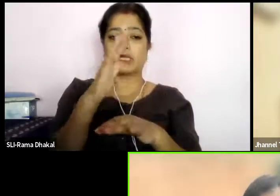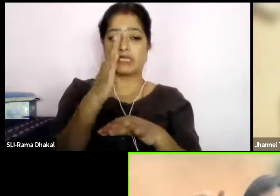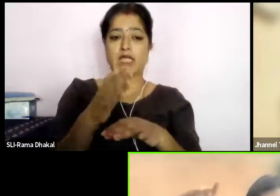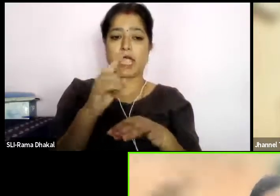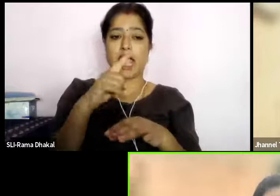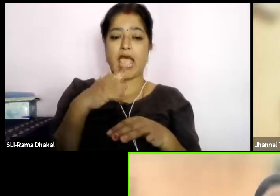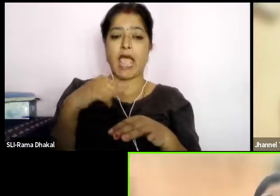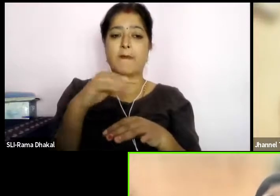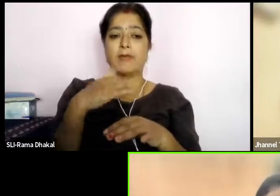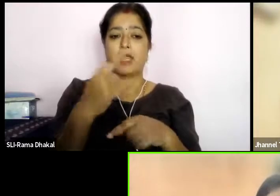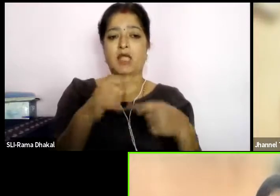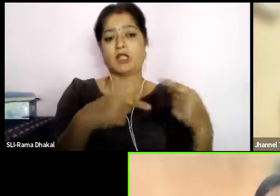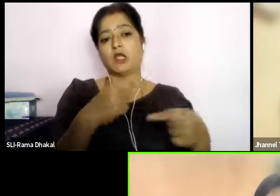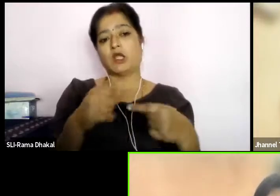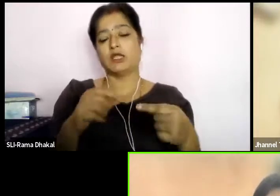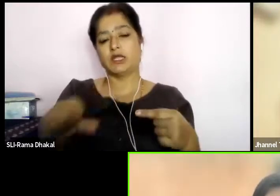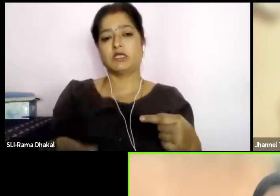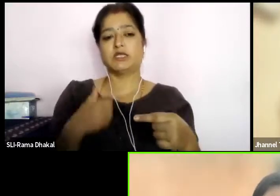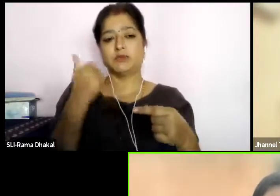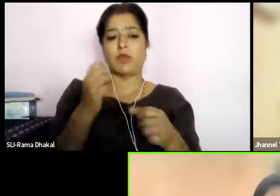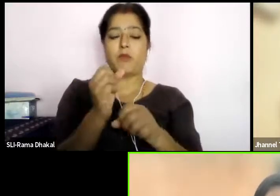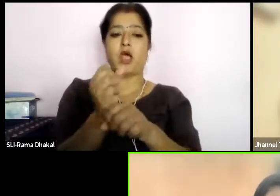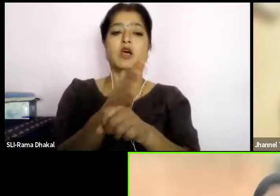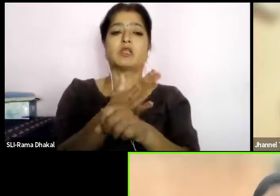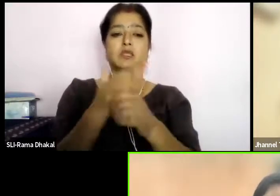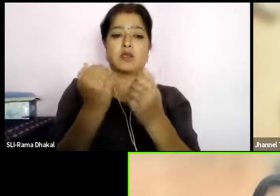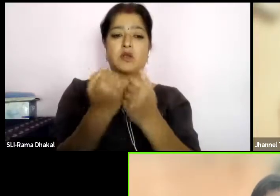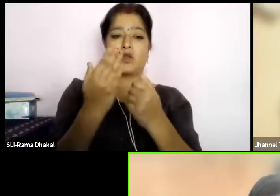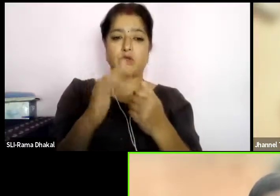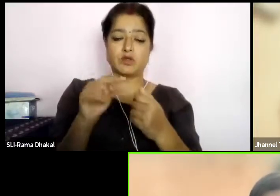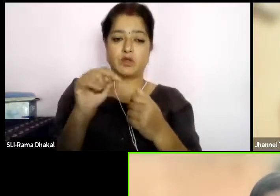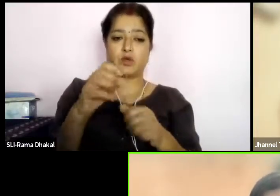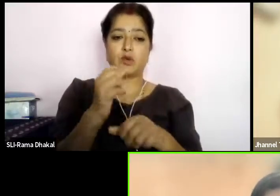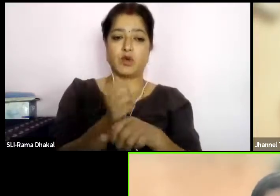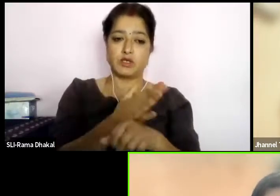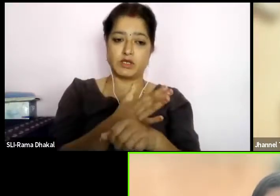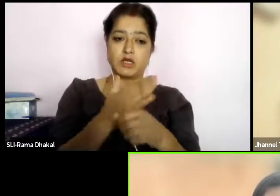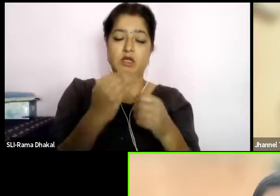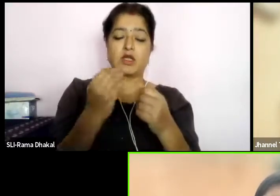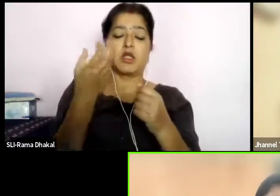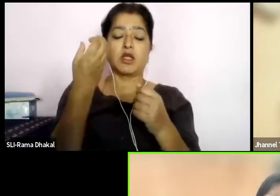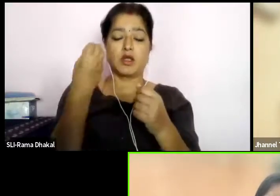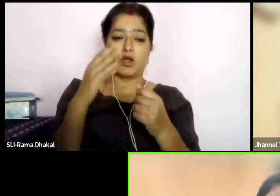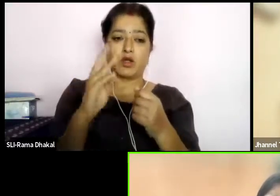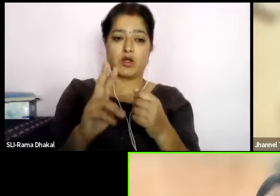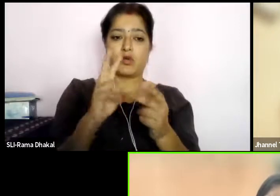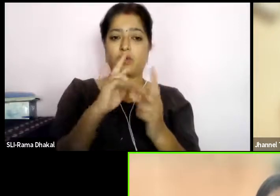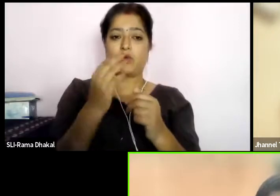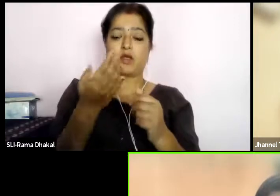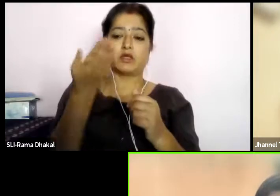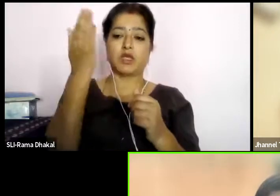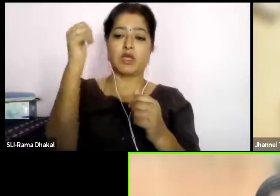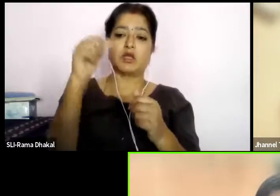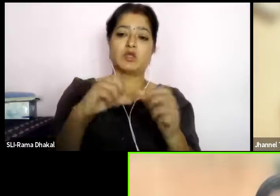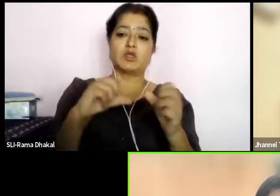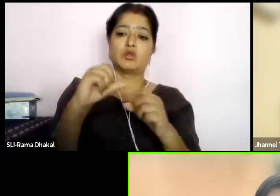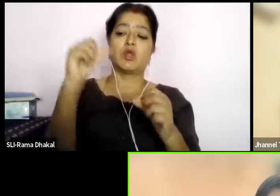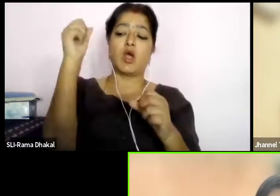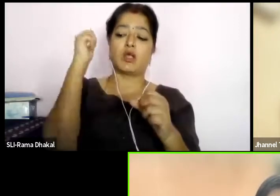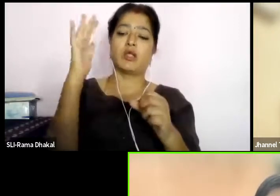again reflect to the case studies that I have given. Because from my country, I'm only the one who can speak